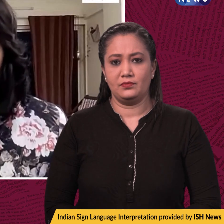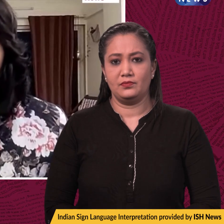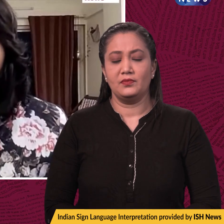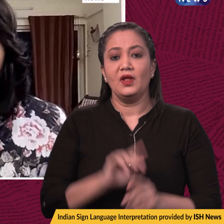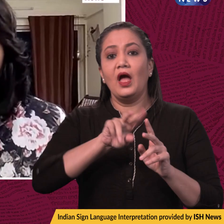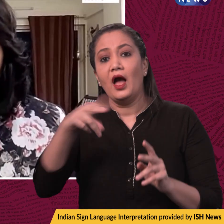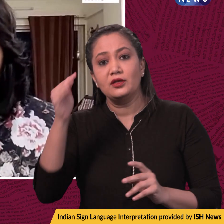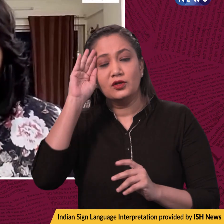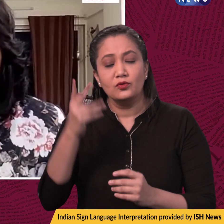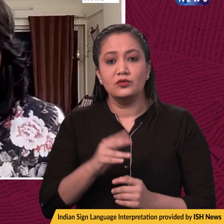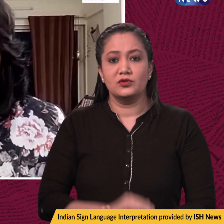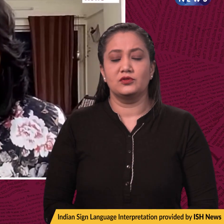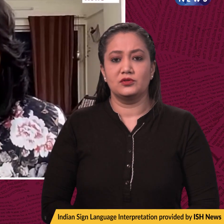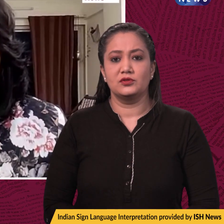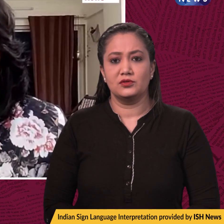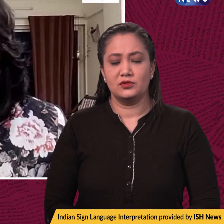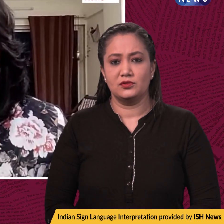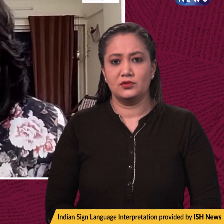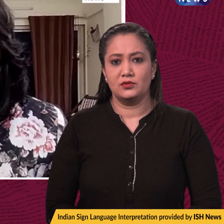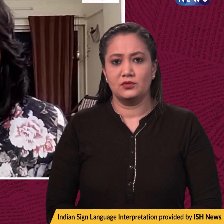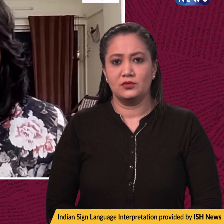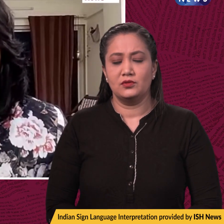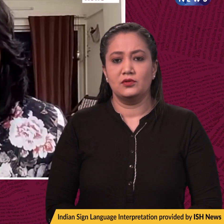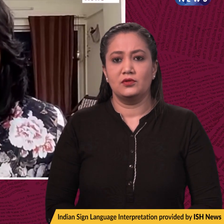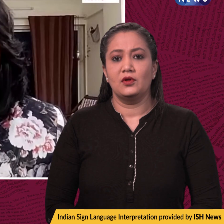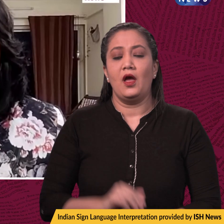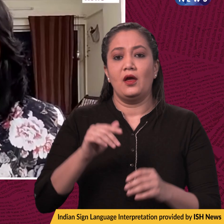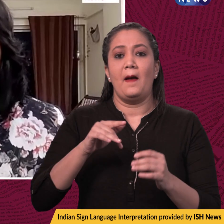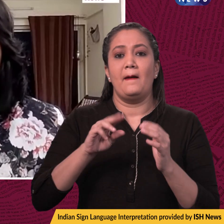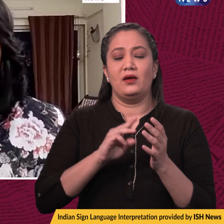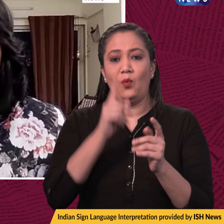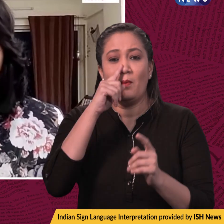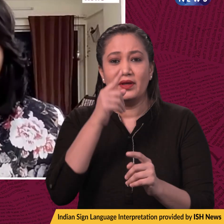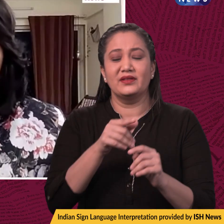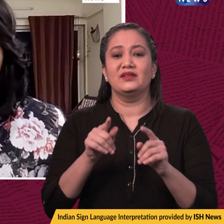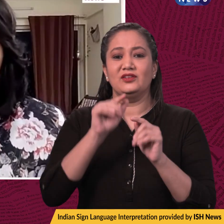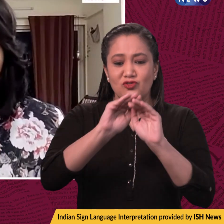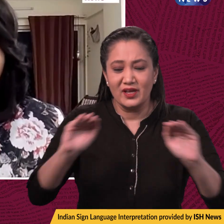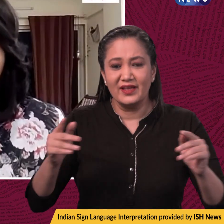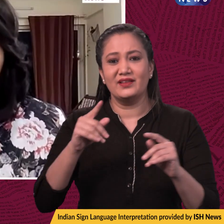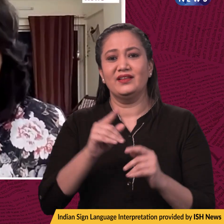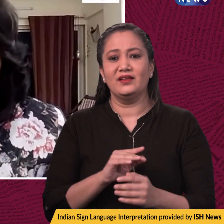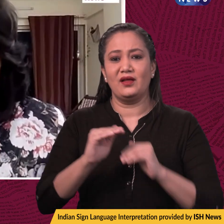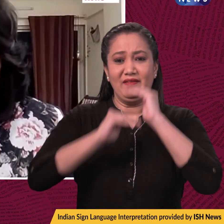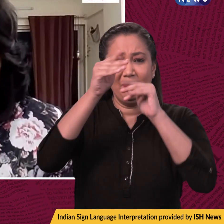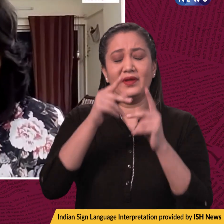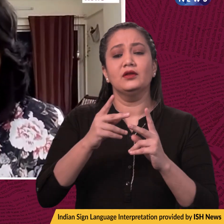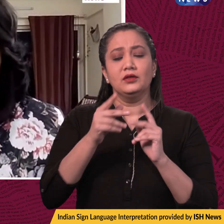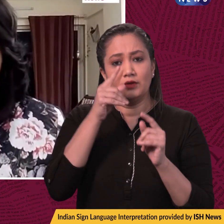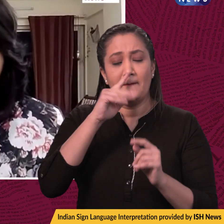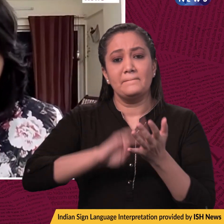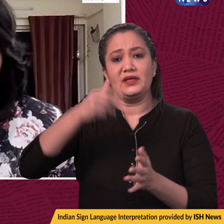Moving on from COVID cases in the country, now Union Cabinet Minister for Women and Child Development, Smriti Irani,